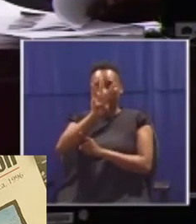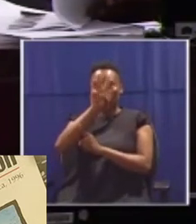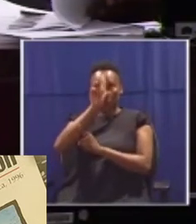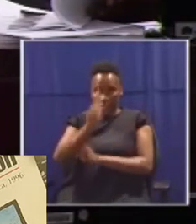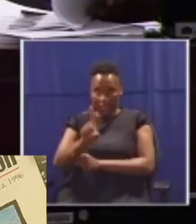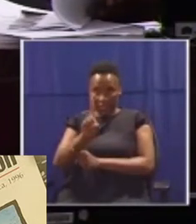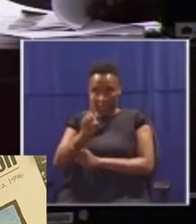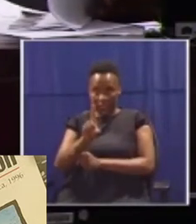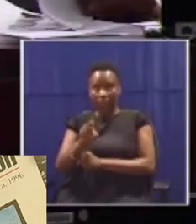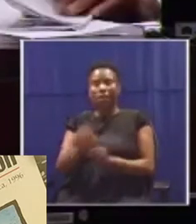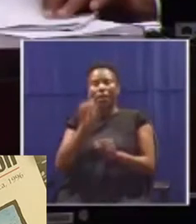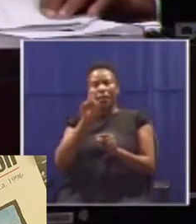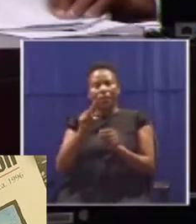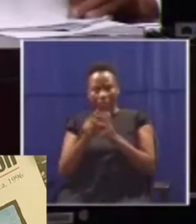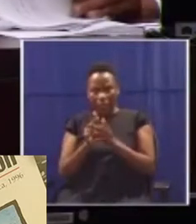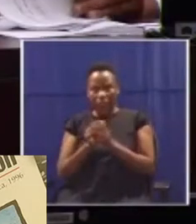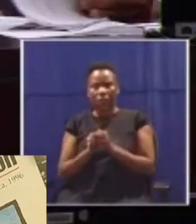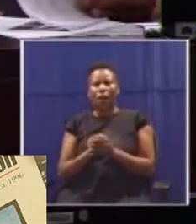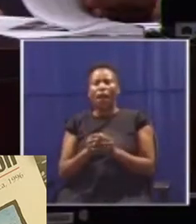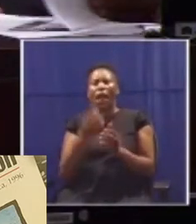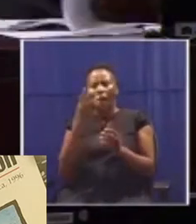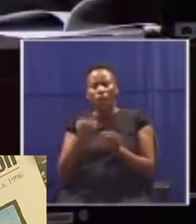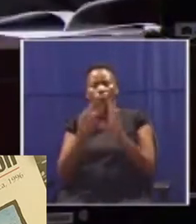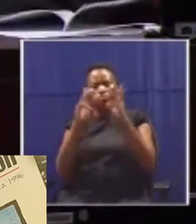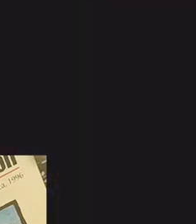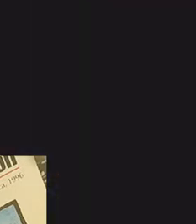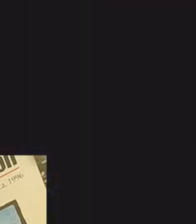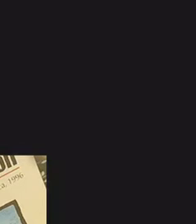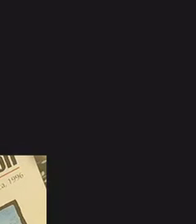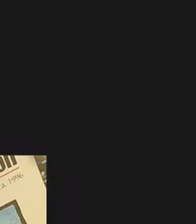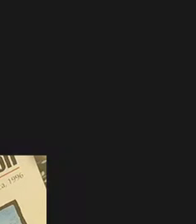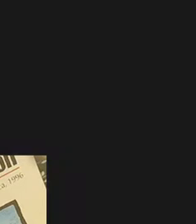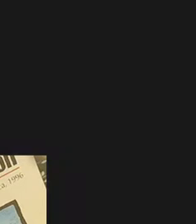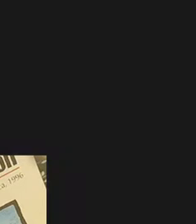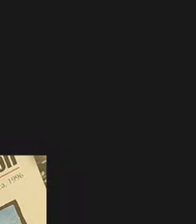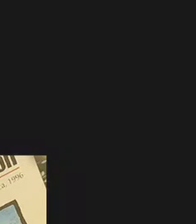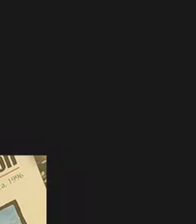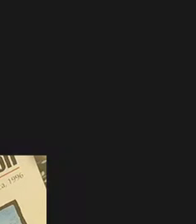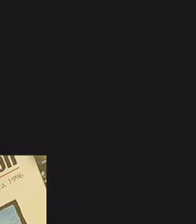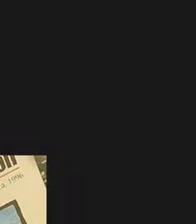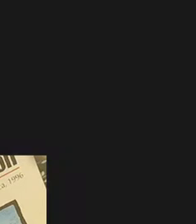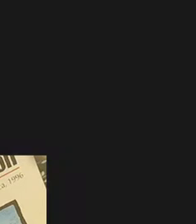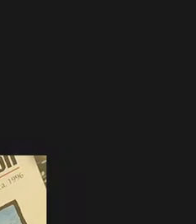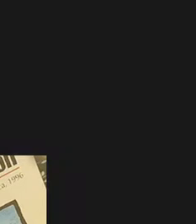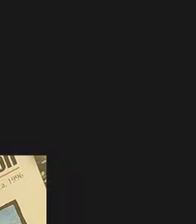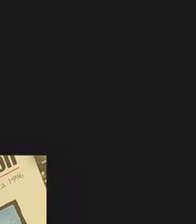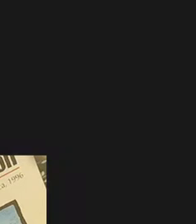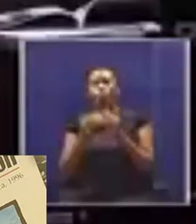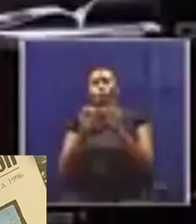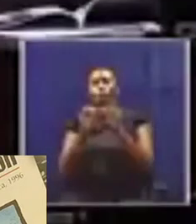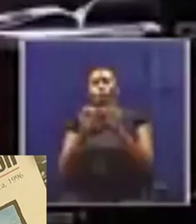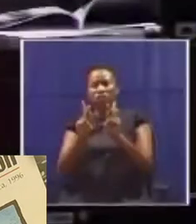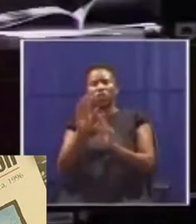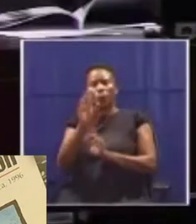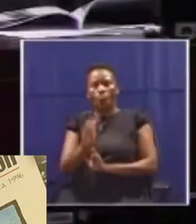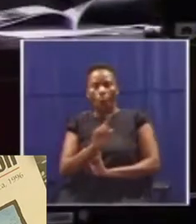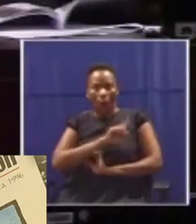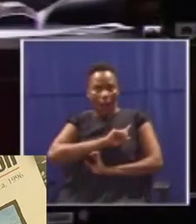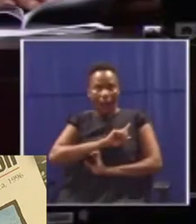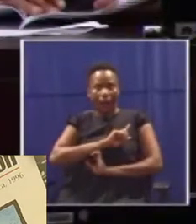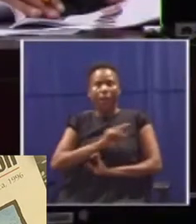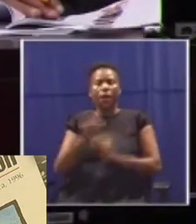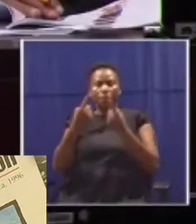is to get the world talking about why equal opportunities aren't enough. People start from